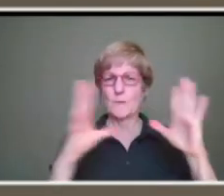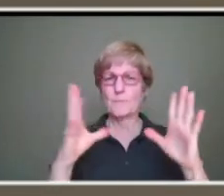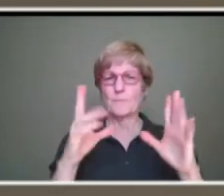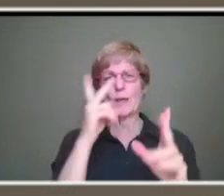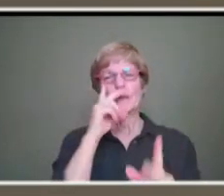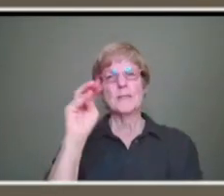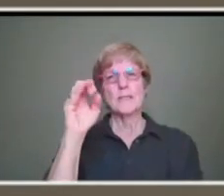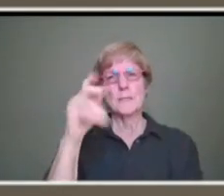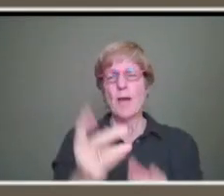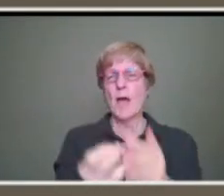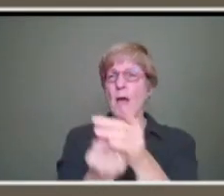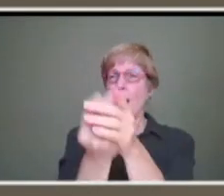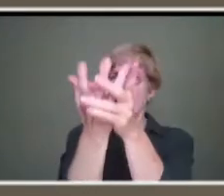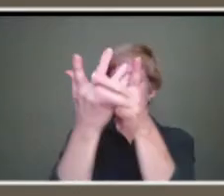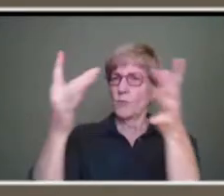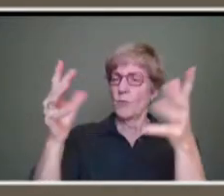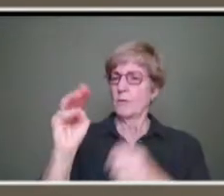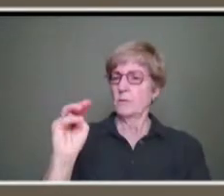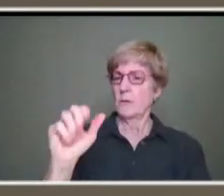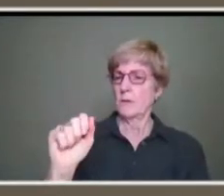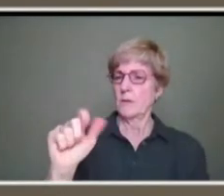Mallard Creek